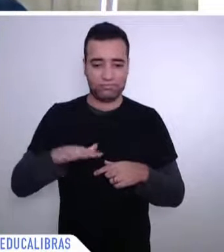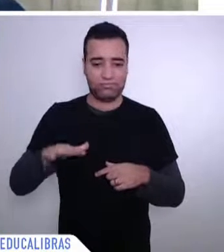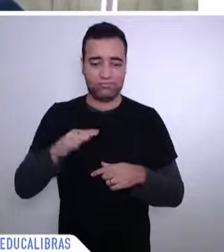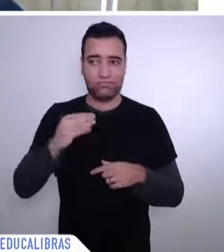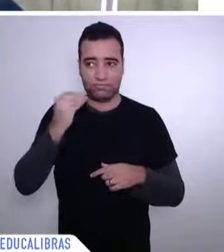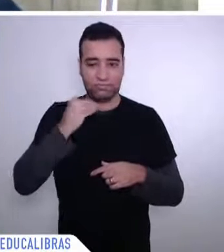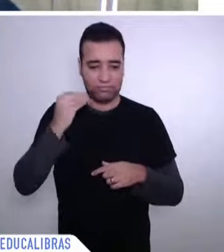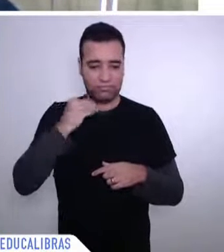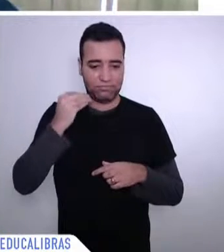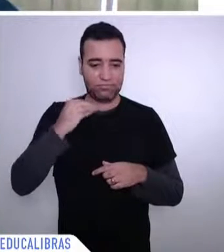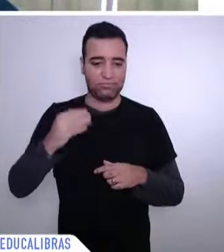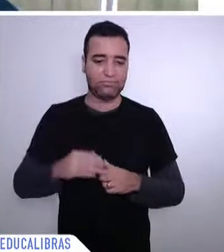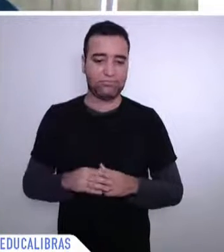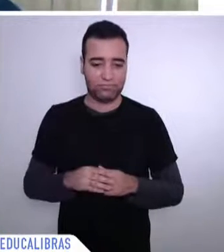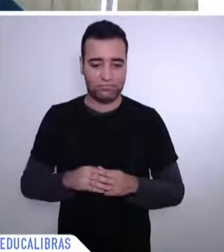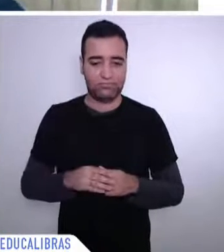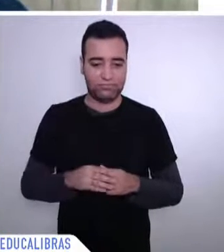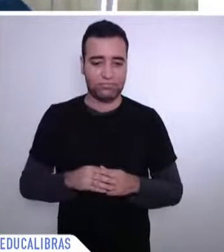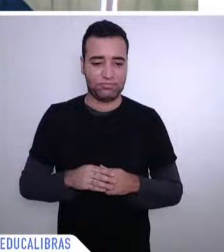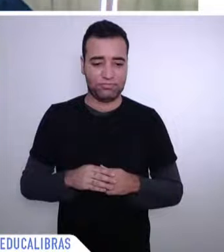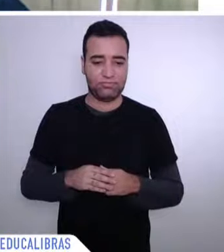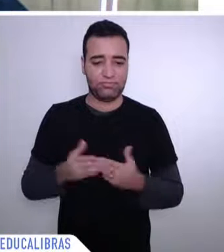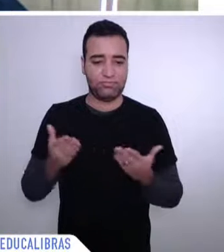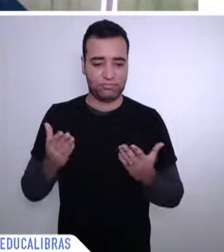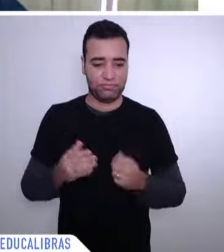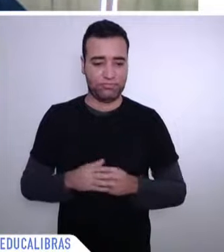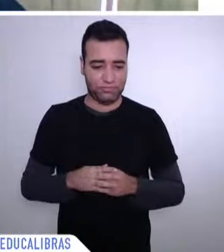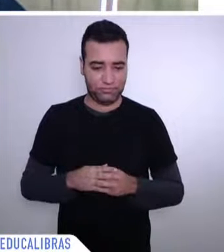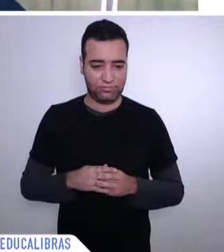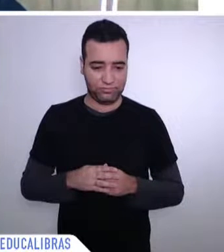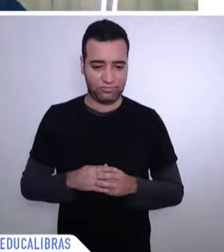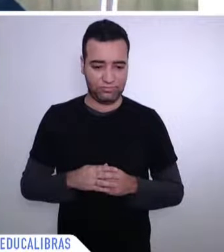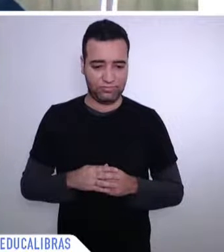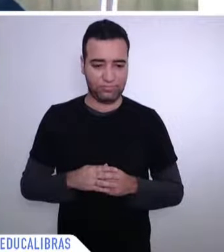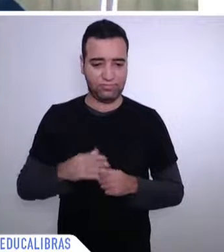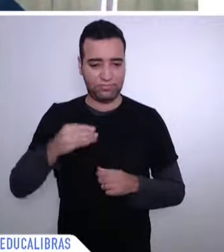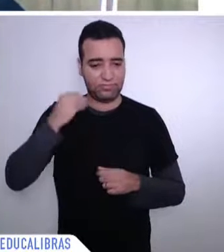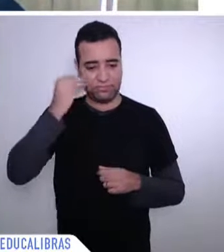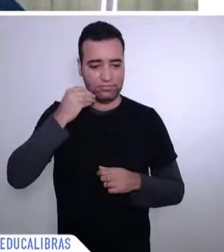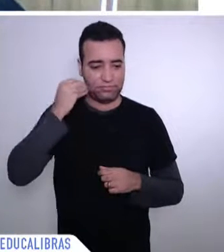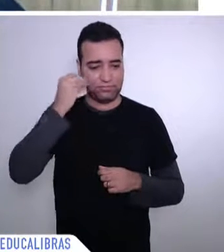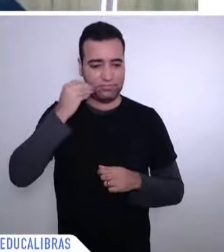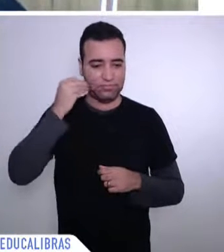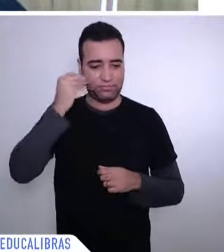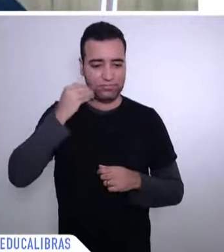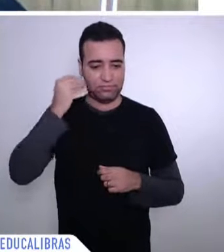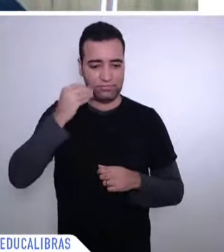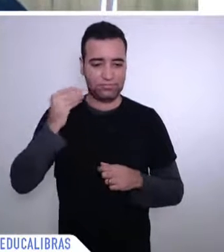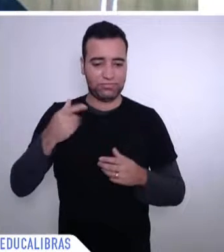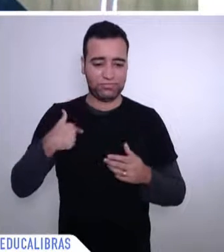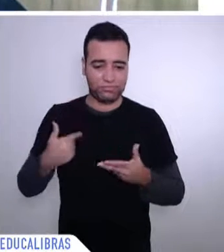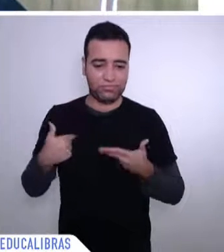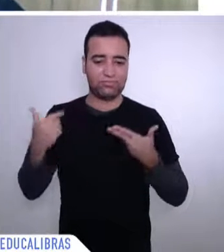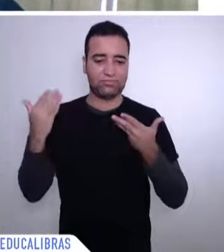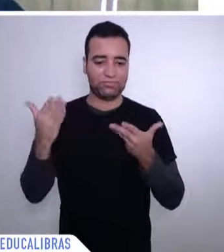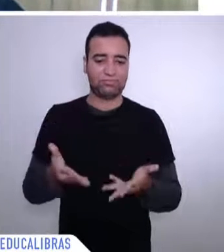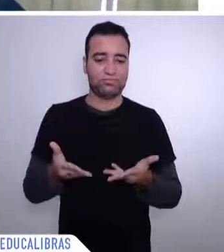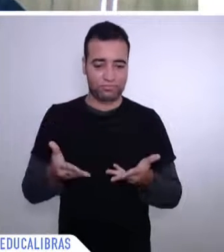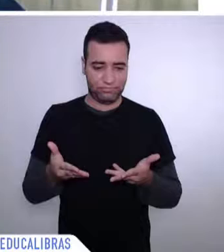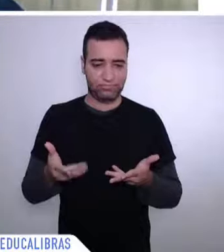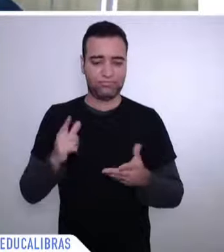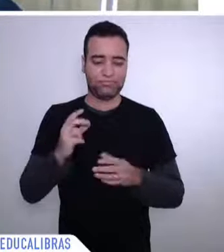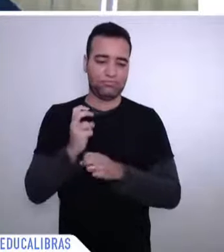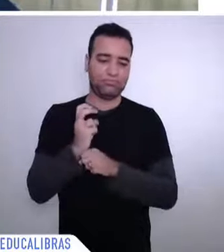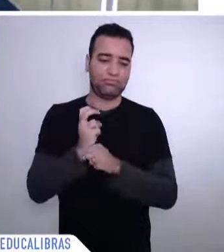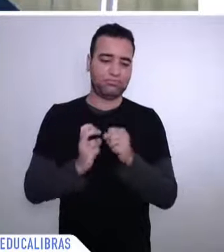This is the weakest link in the process. And for this reason, the experience we had in the